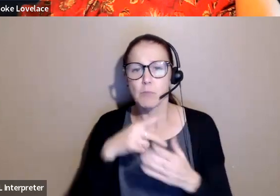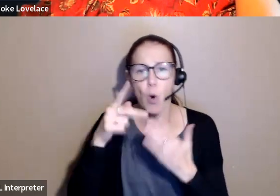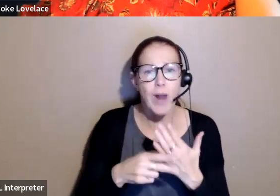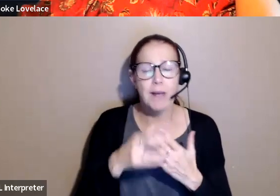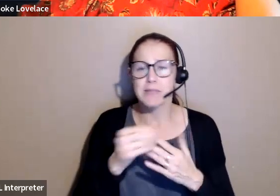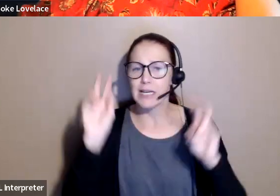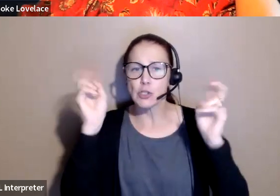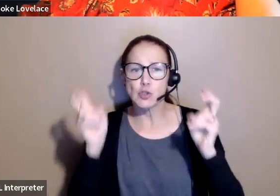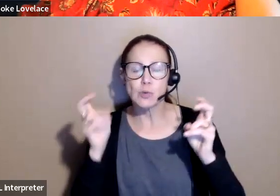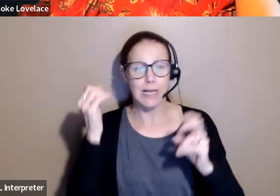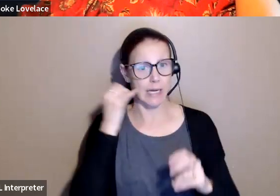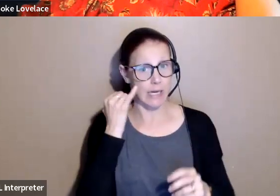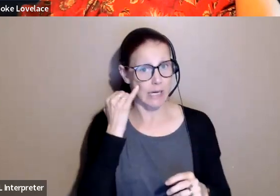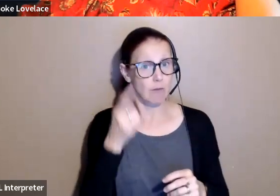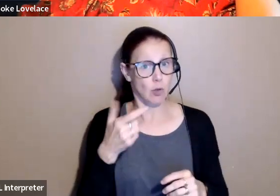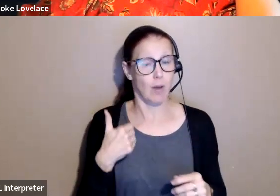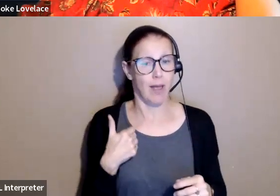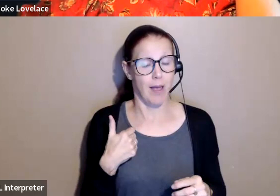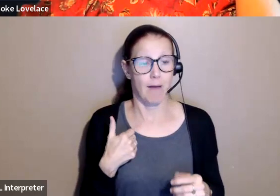and if you have